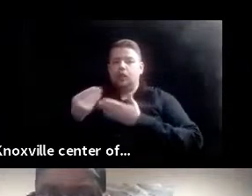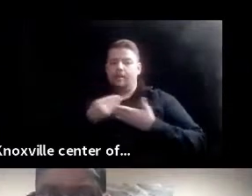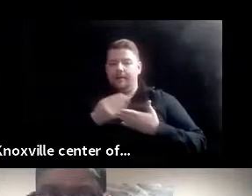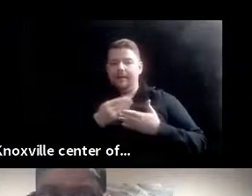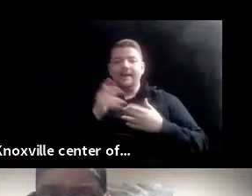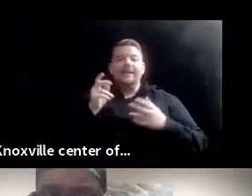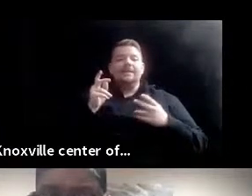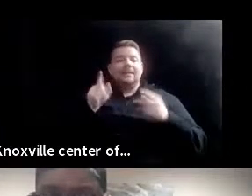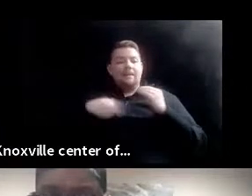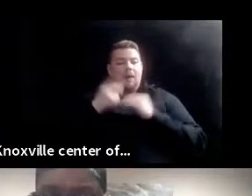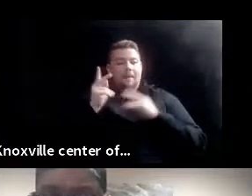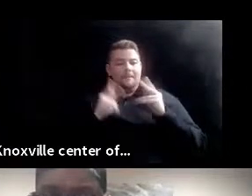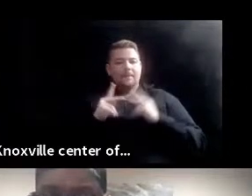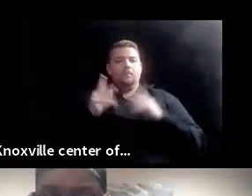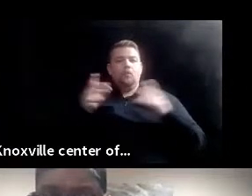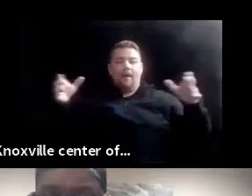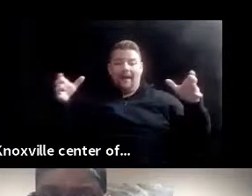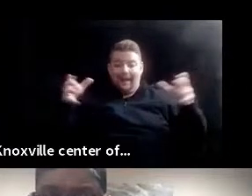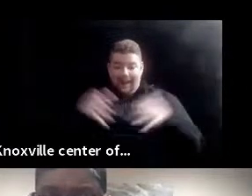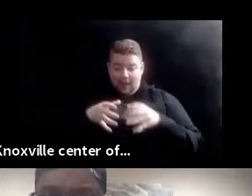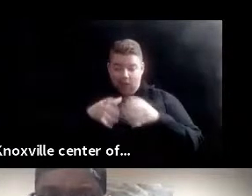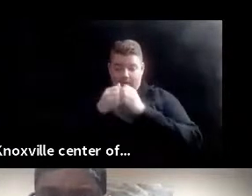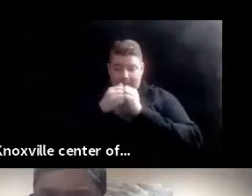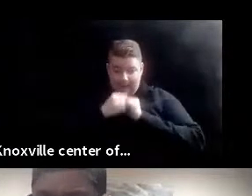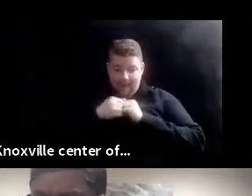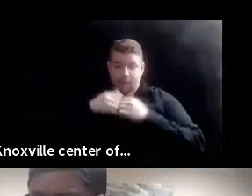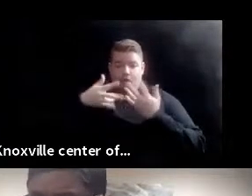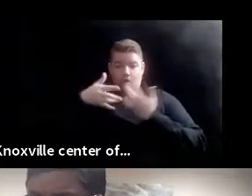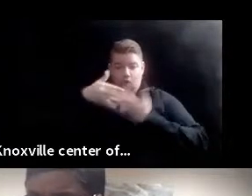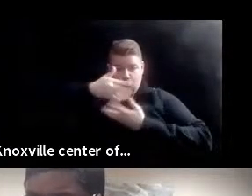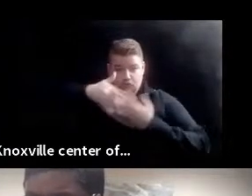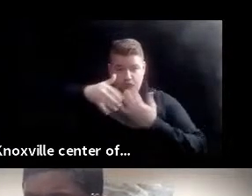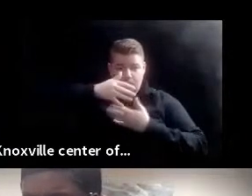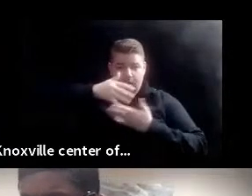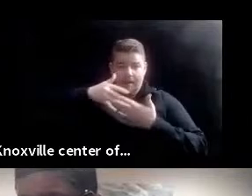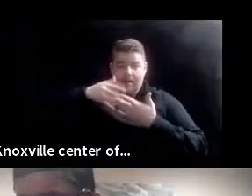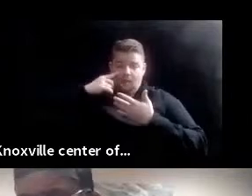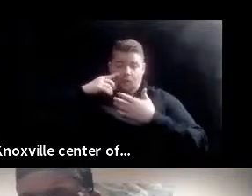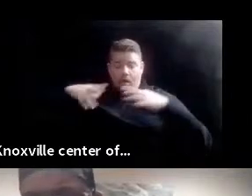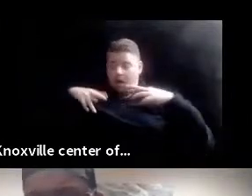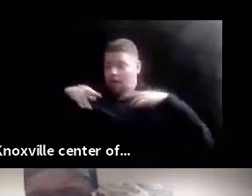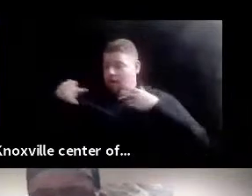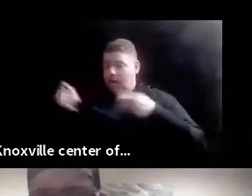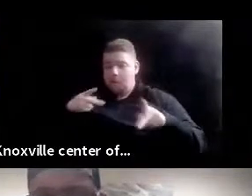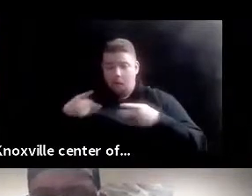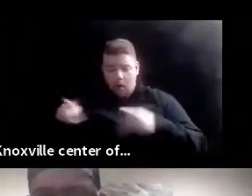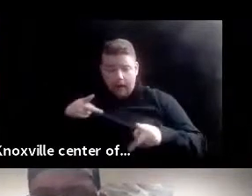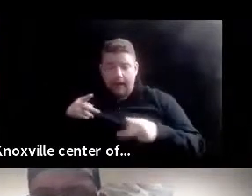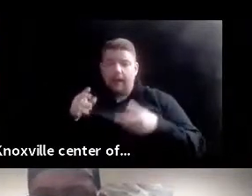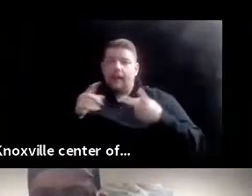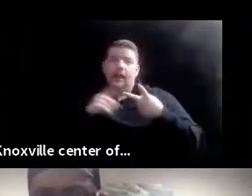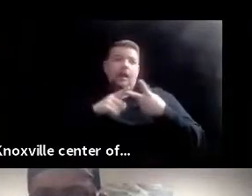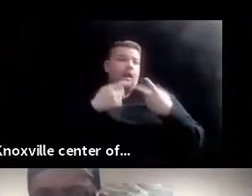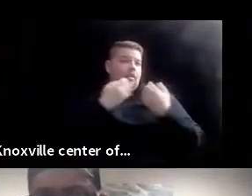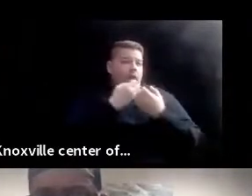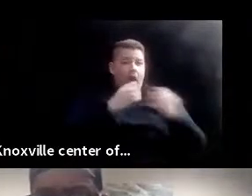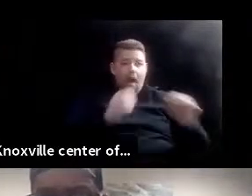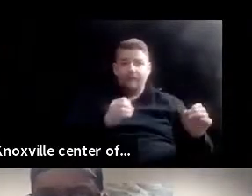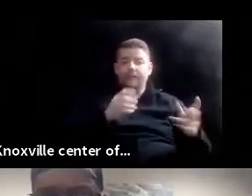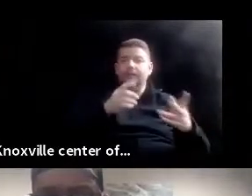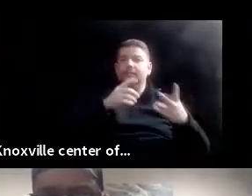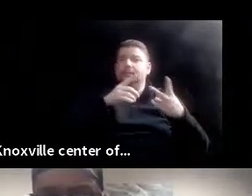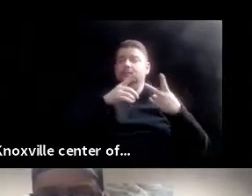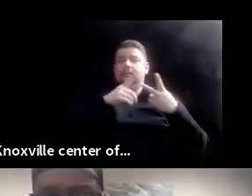people gathering together, either, for a holiday party at the office, or